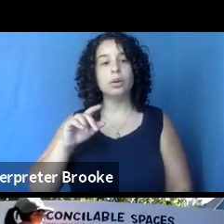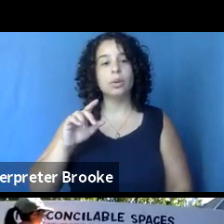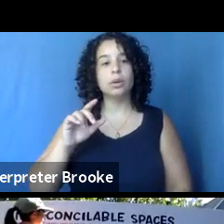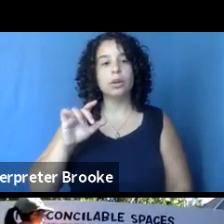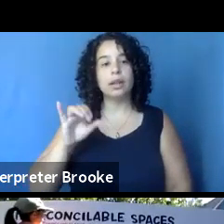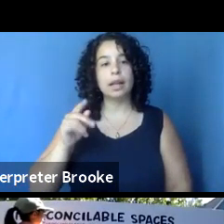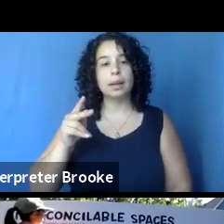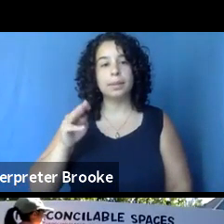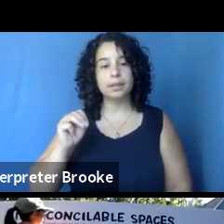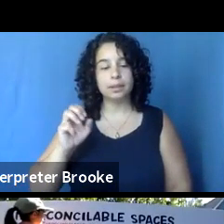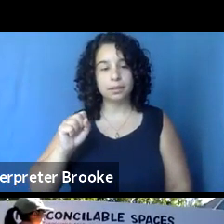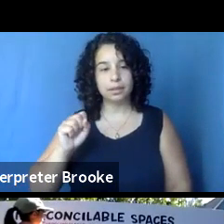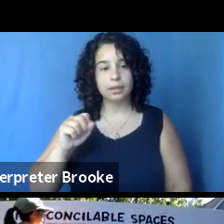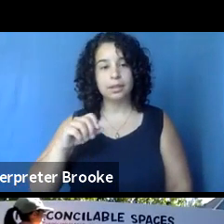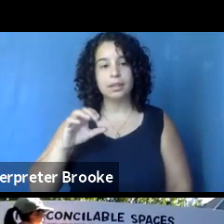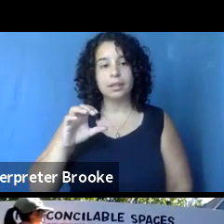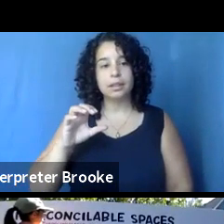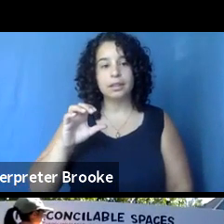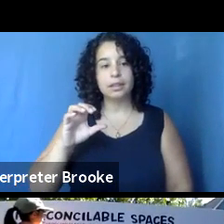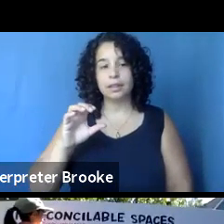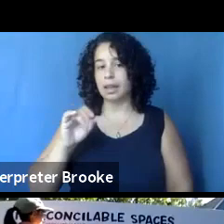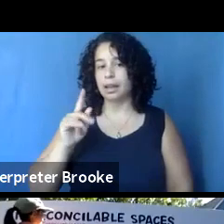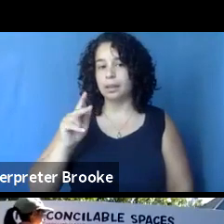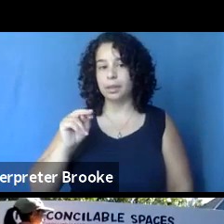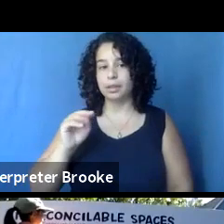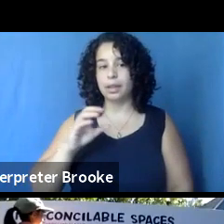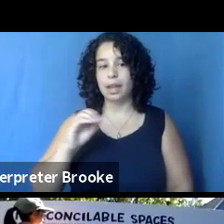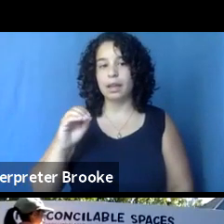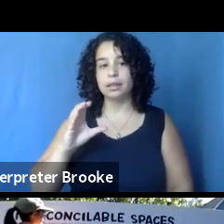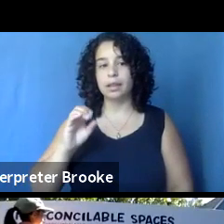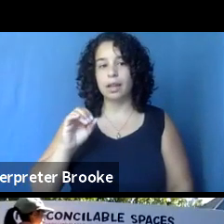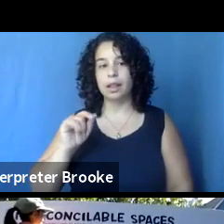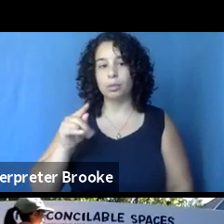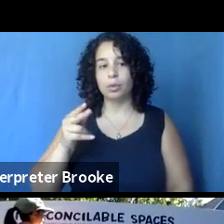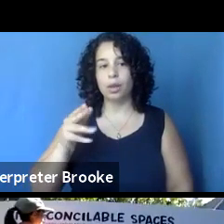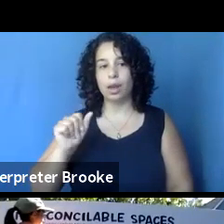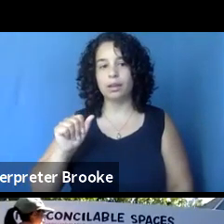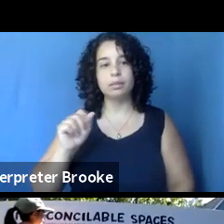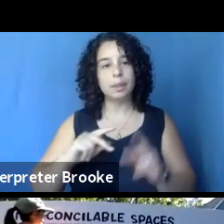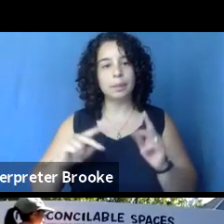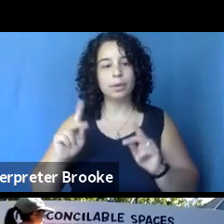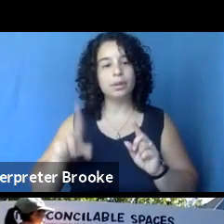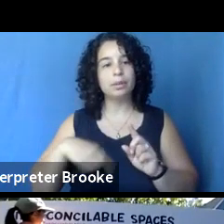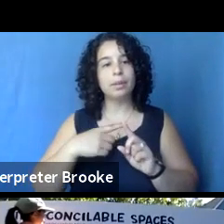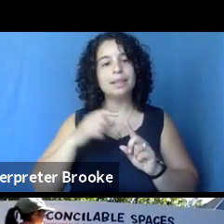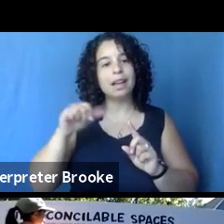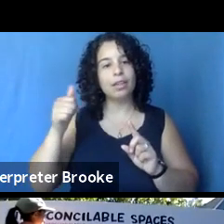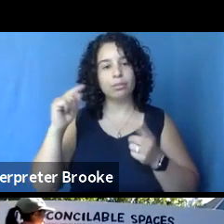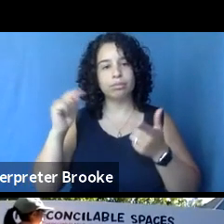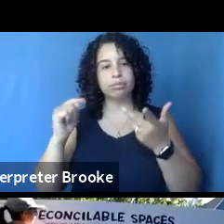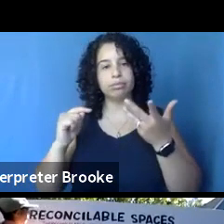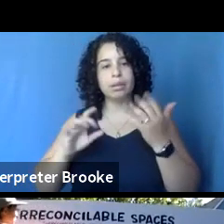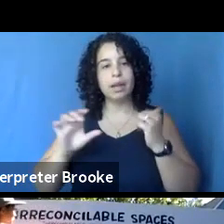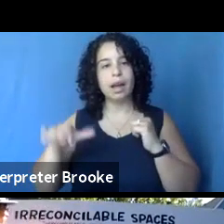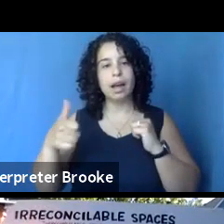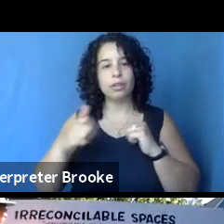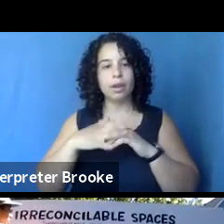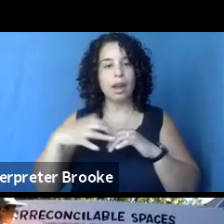Clackamas, Kathlamet, and Kalapuya people, as well as many other unnamed